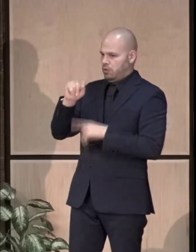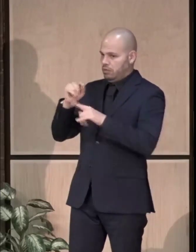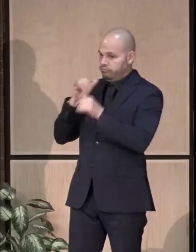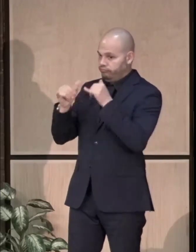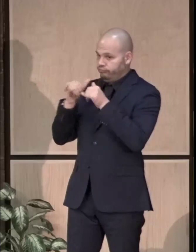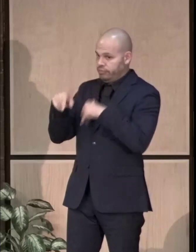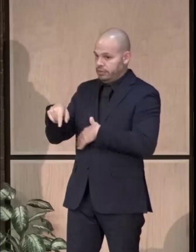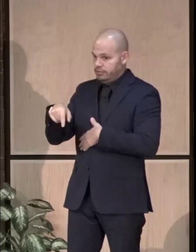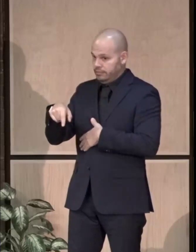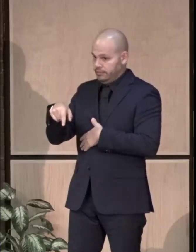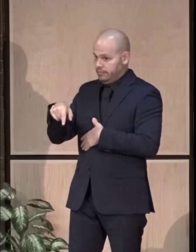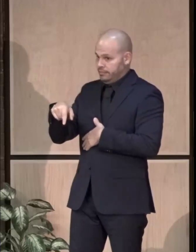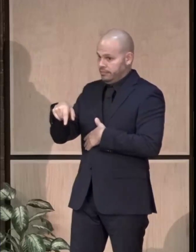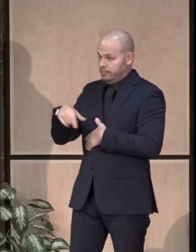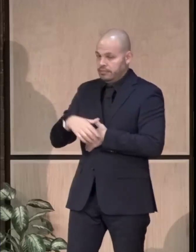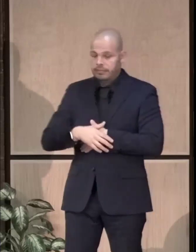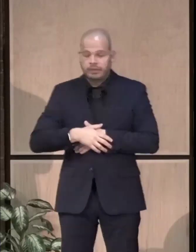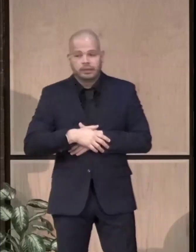I cannot recall. I don't know.